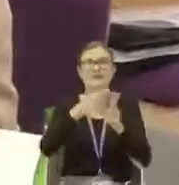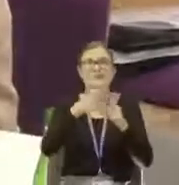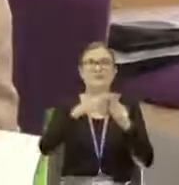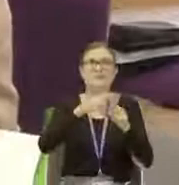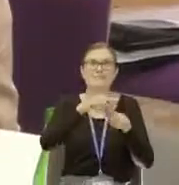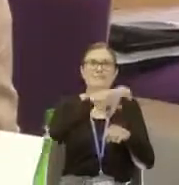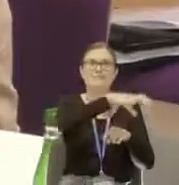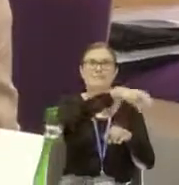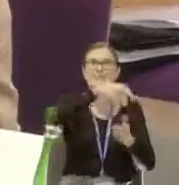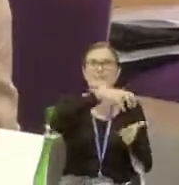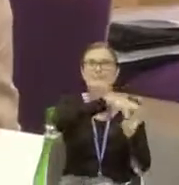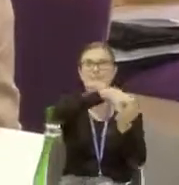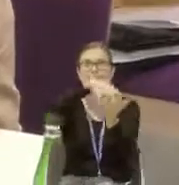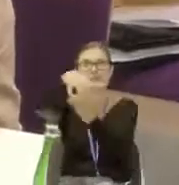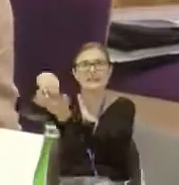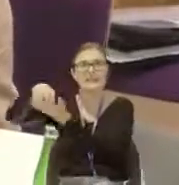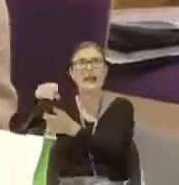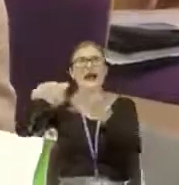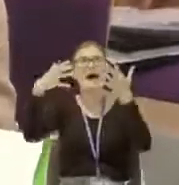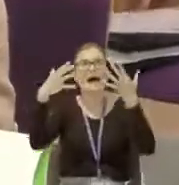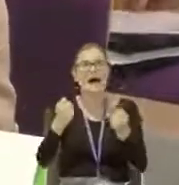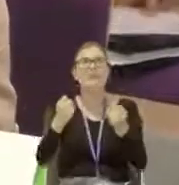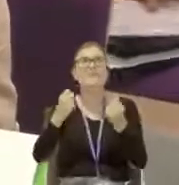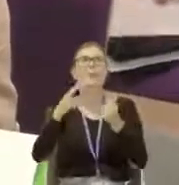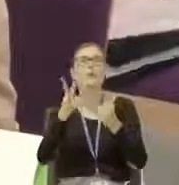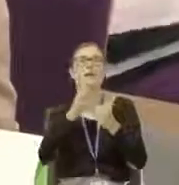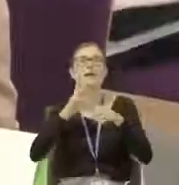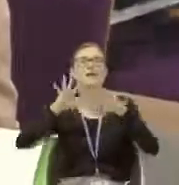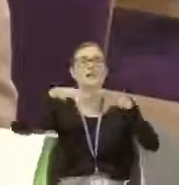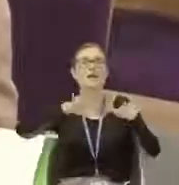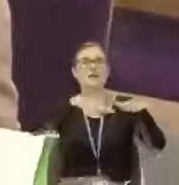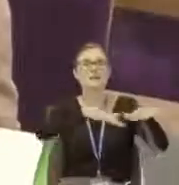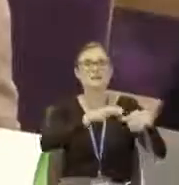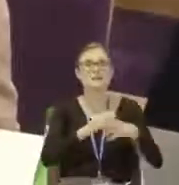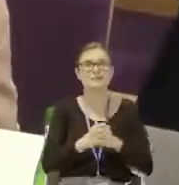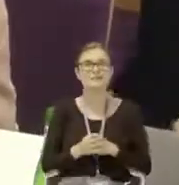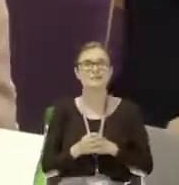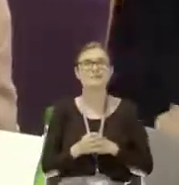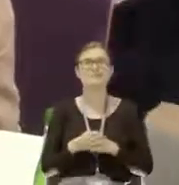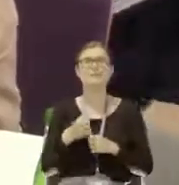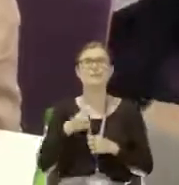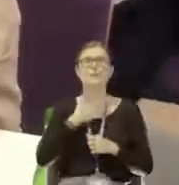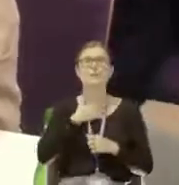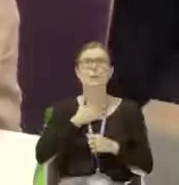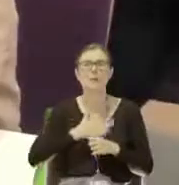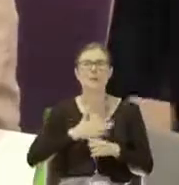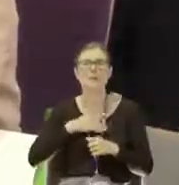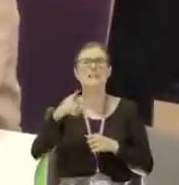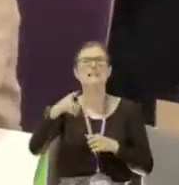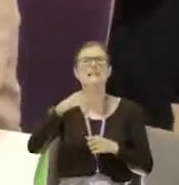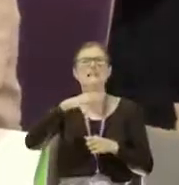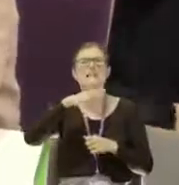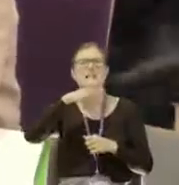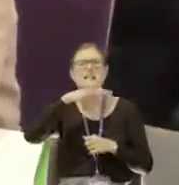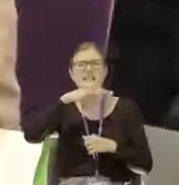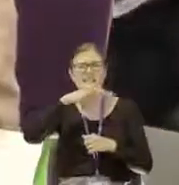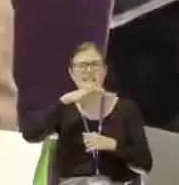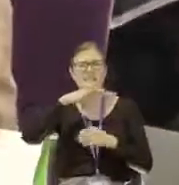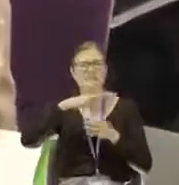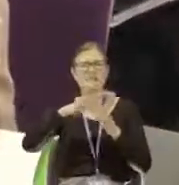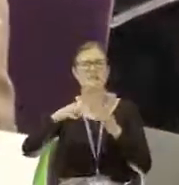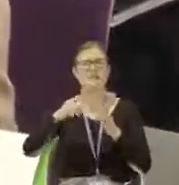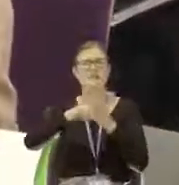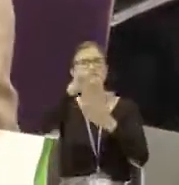pollution of land-based activities from continuing to pollute the life below water. And